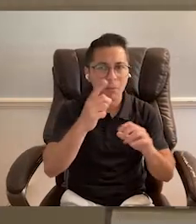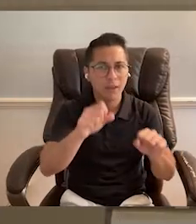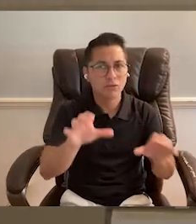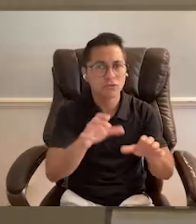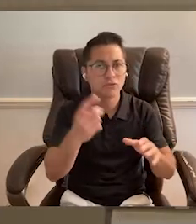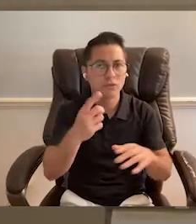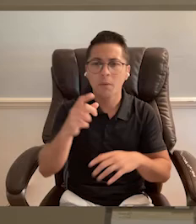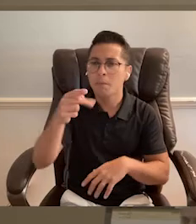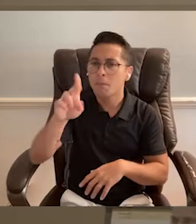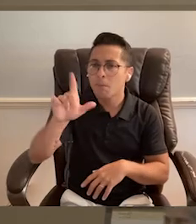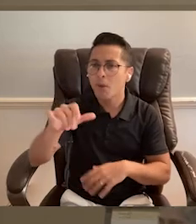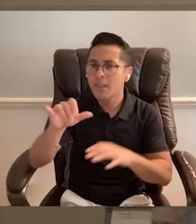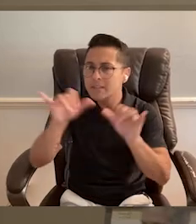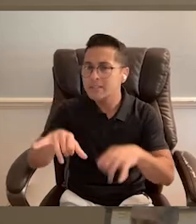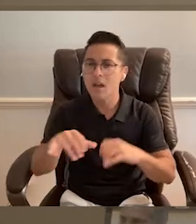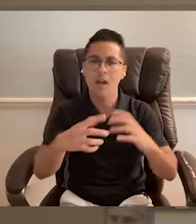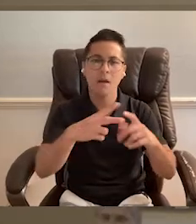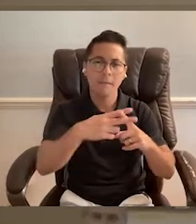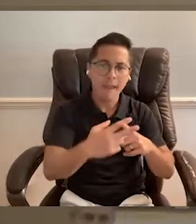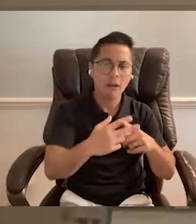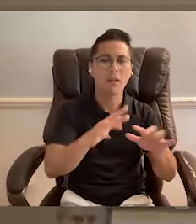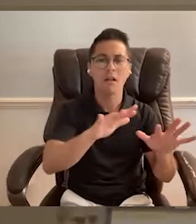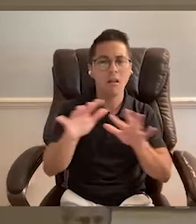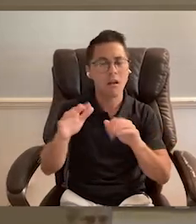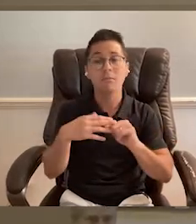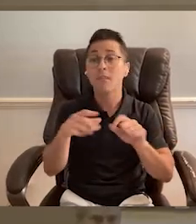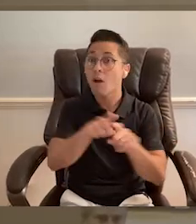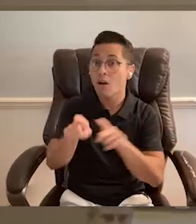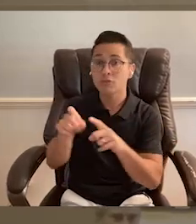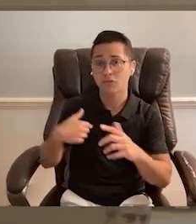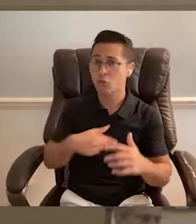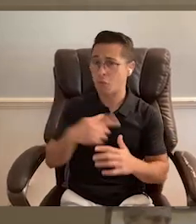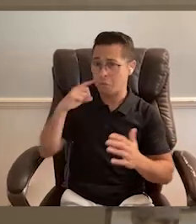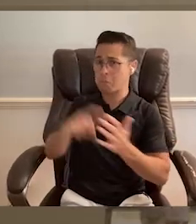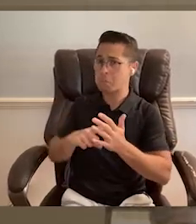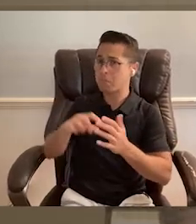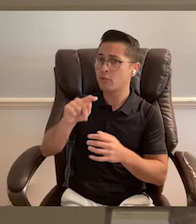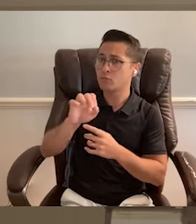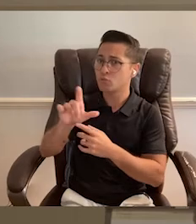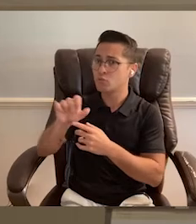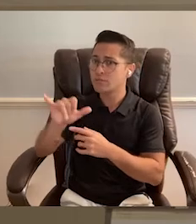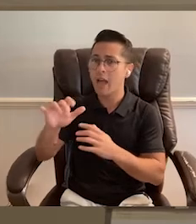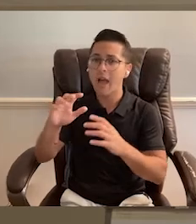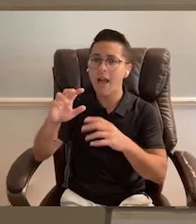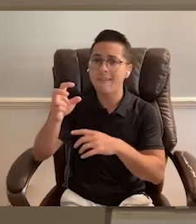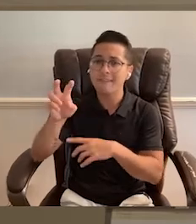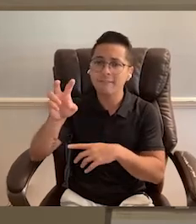and I do is we teach an undergraduate course called Capstone Design. So it's really geared